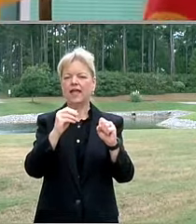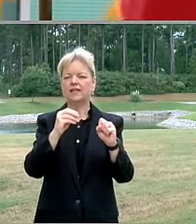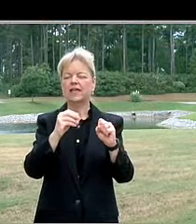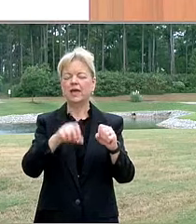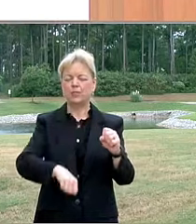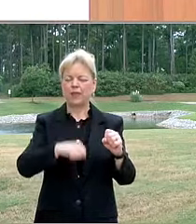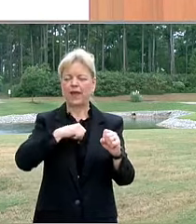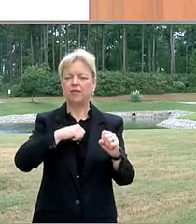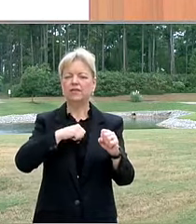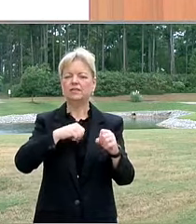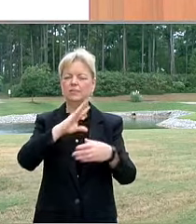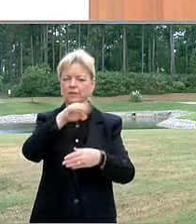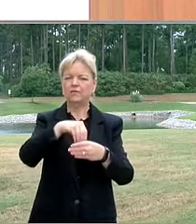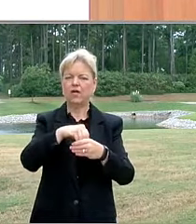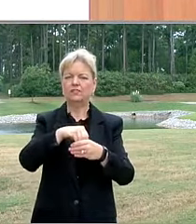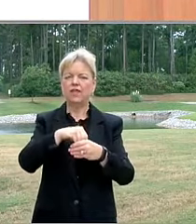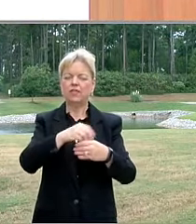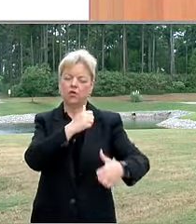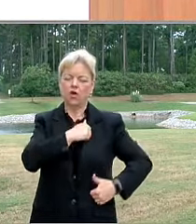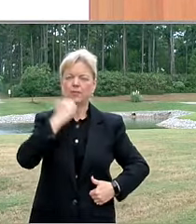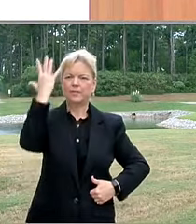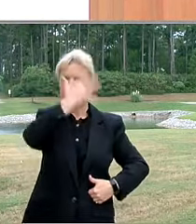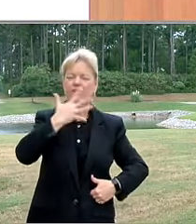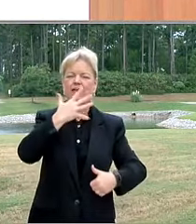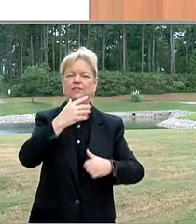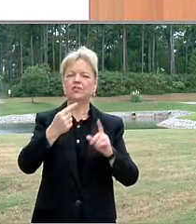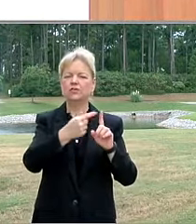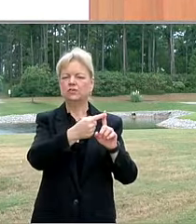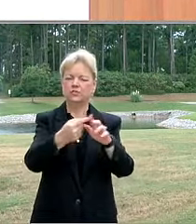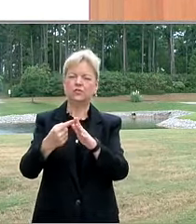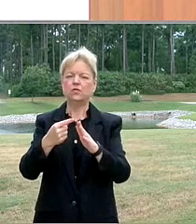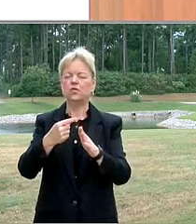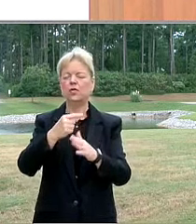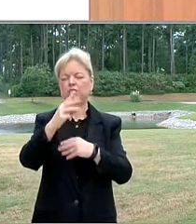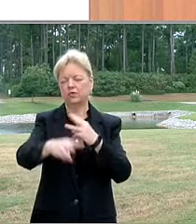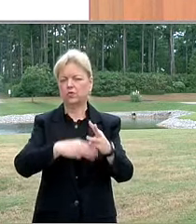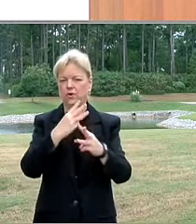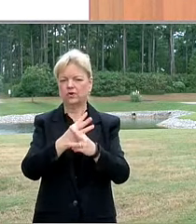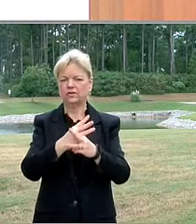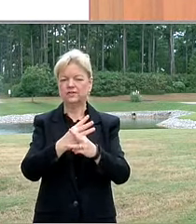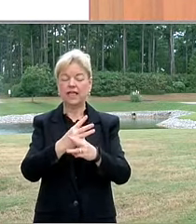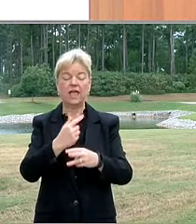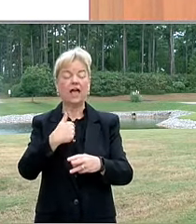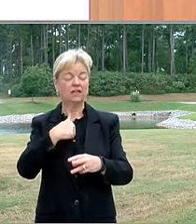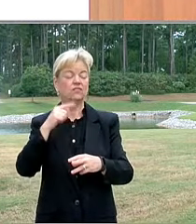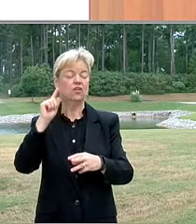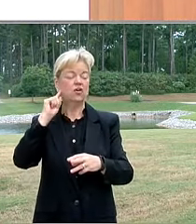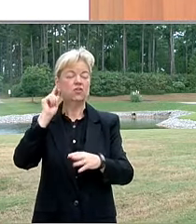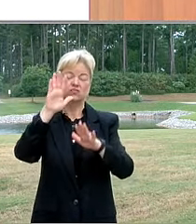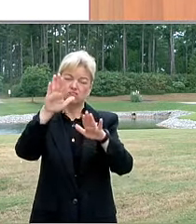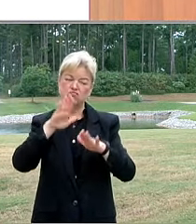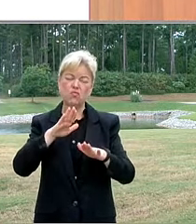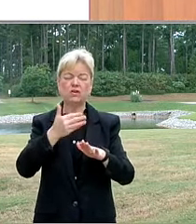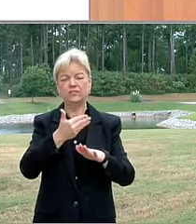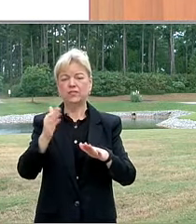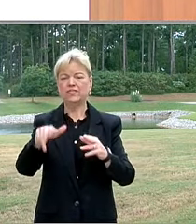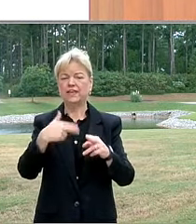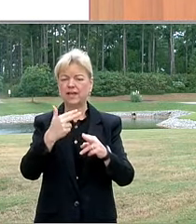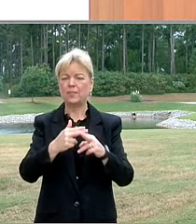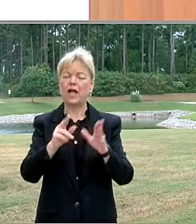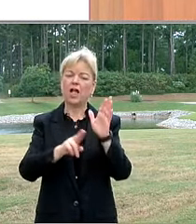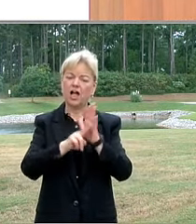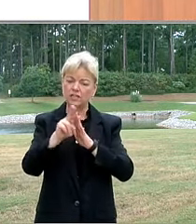world. Kristen and I have heard wonderful things about Redstone Arsenal and Federal Center of Excellence and the greater Huntsville